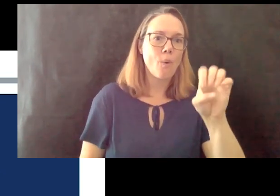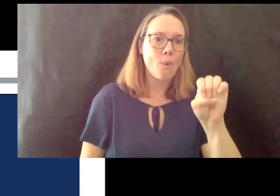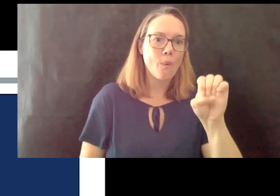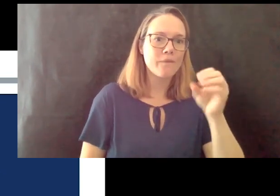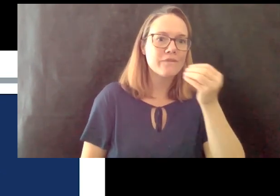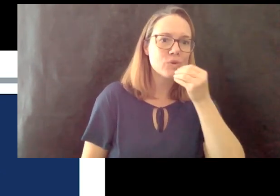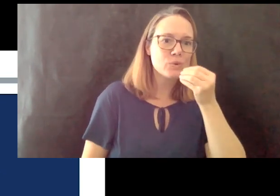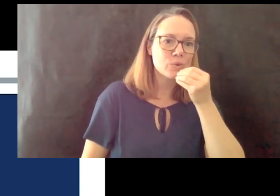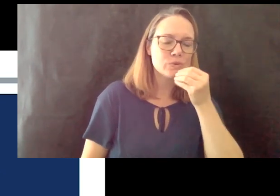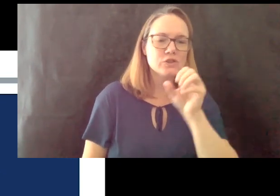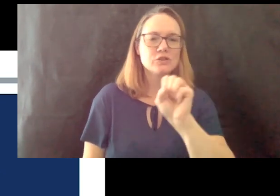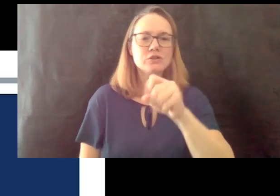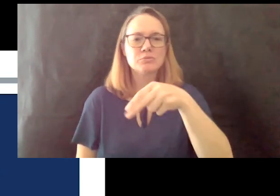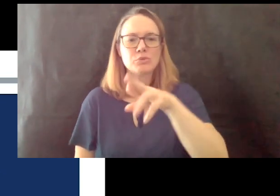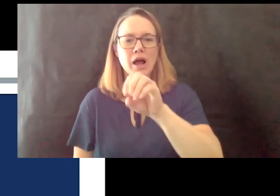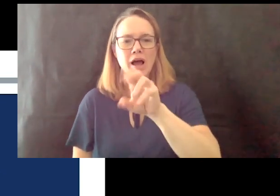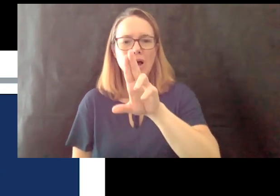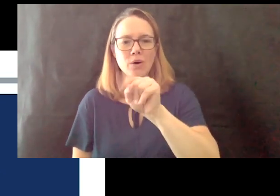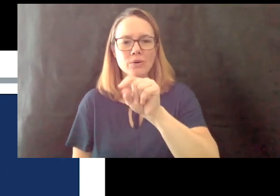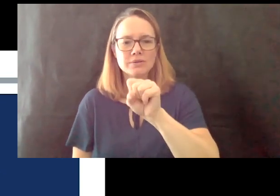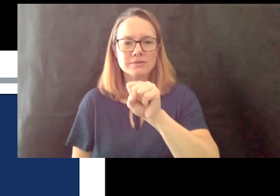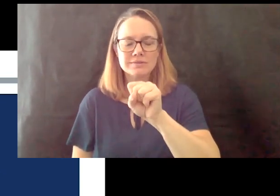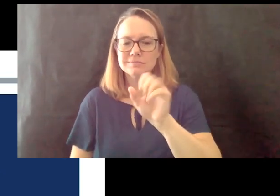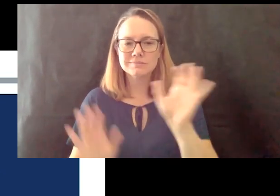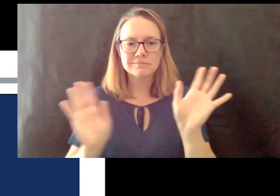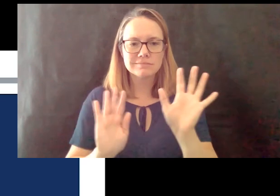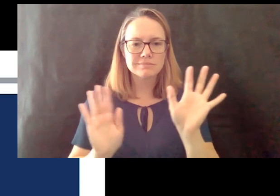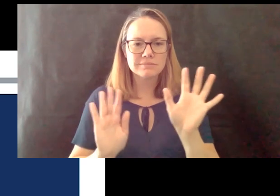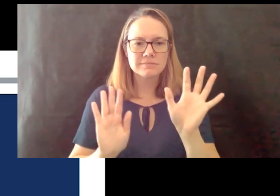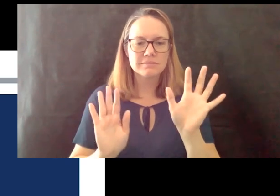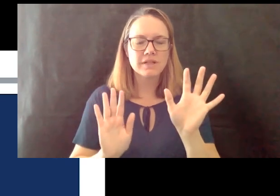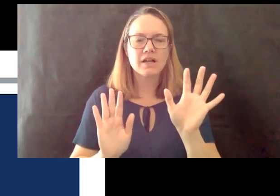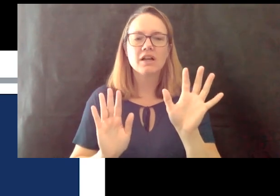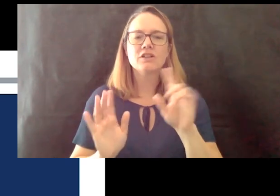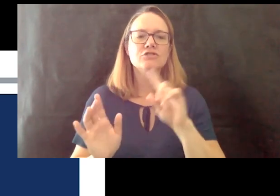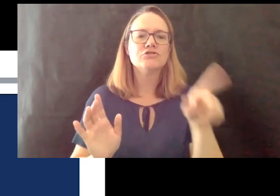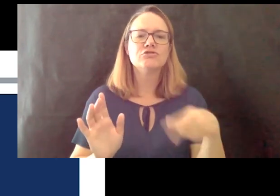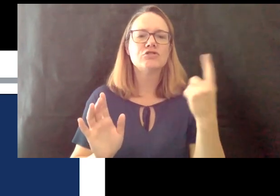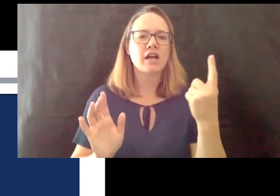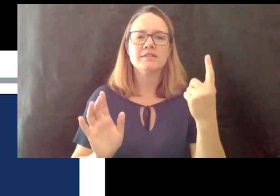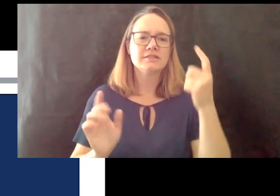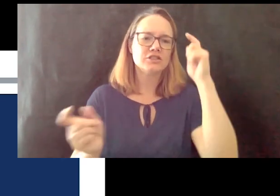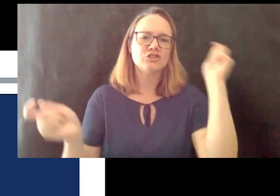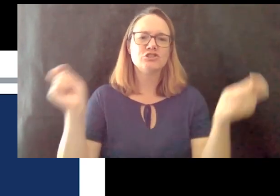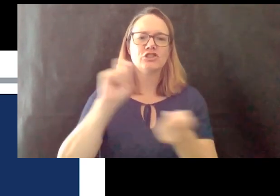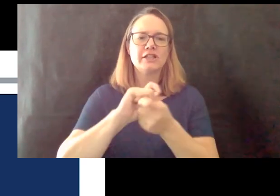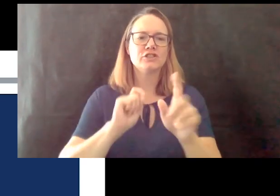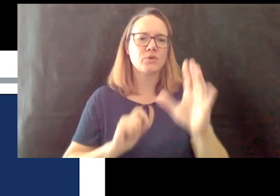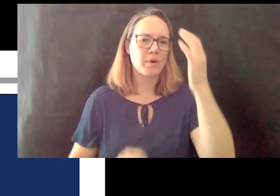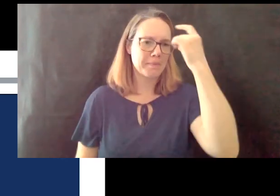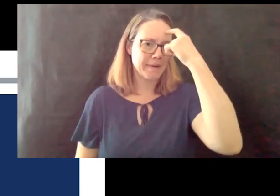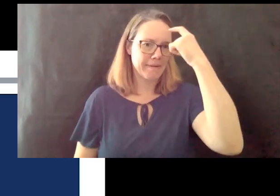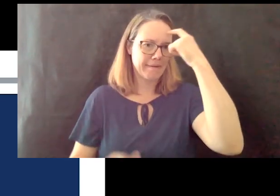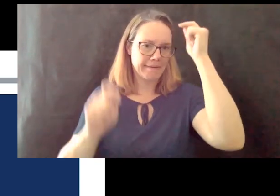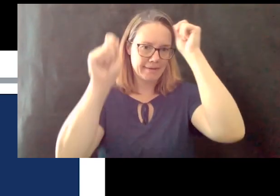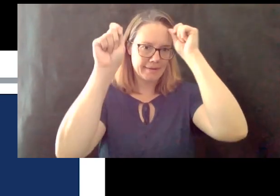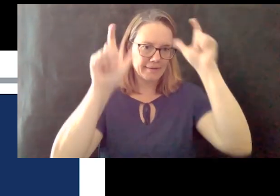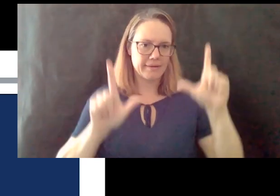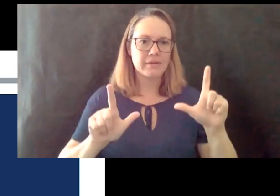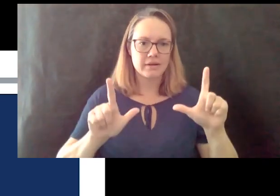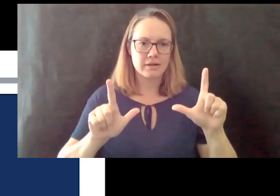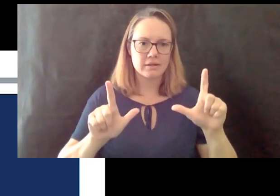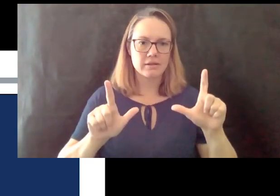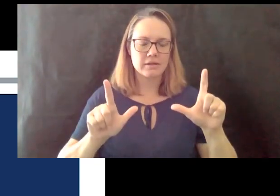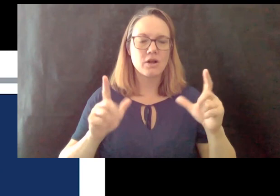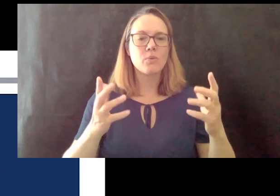Whole Foods or Sprouts. It's literally changing your mindset. Eating healthy